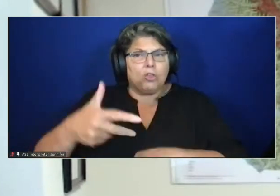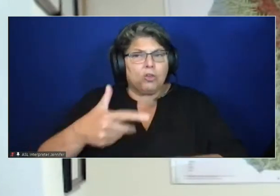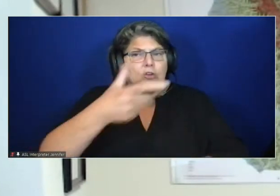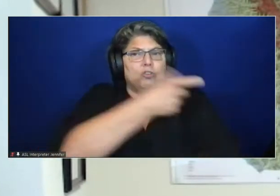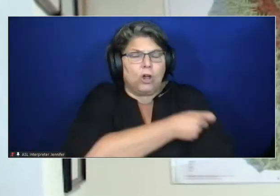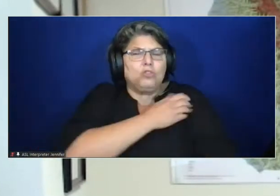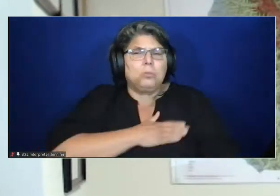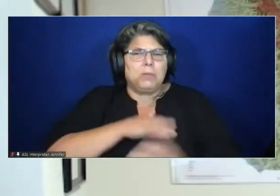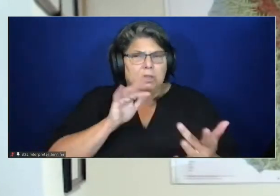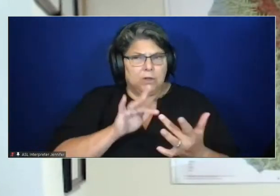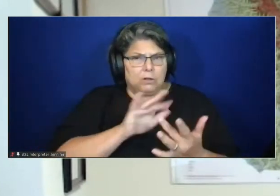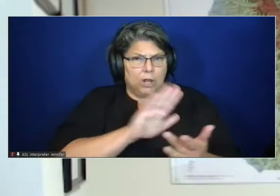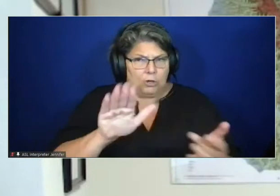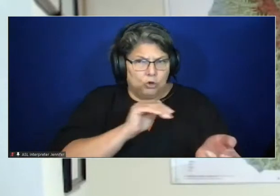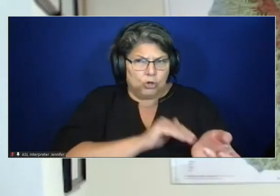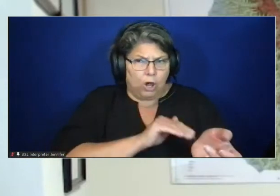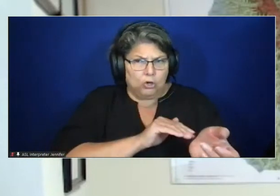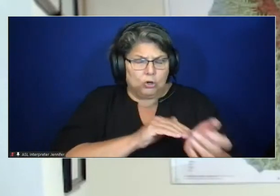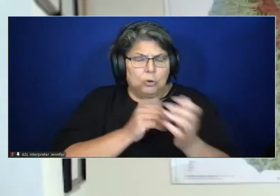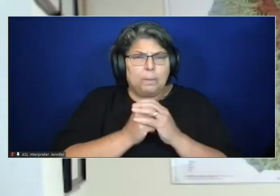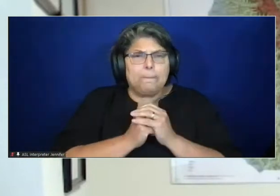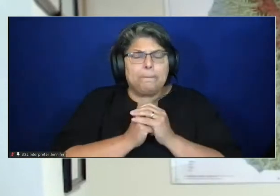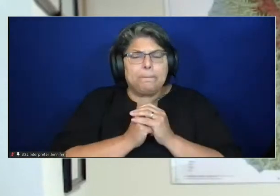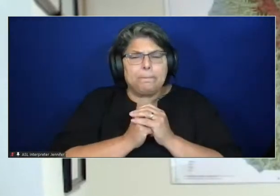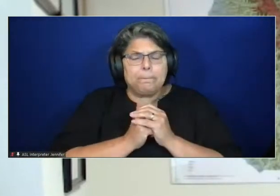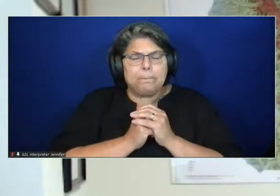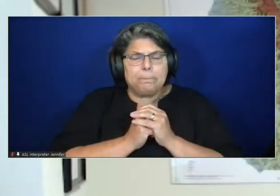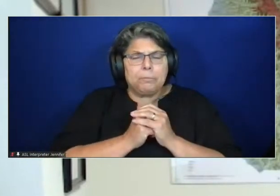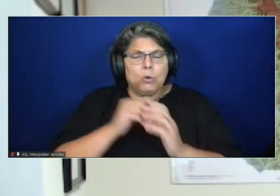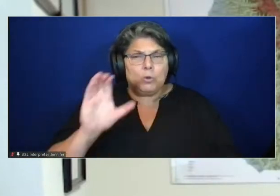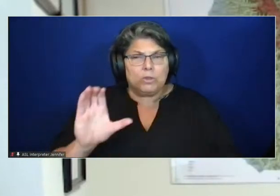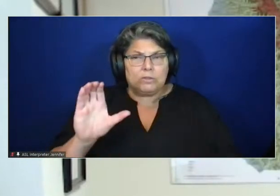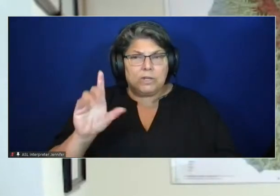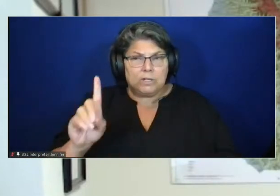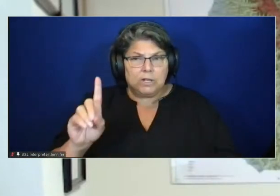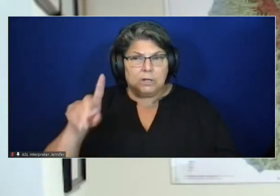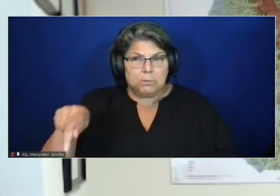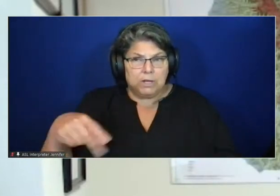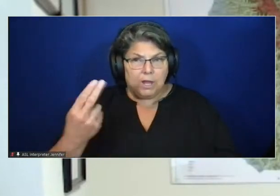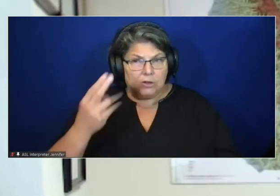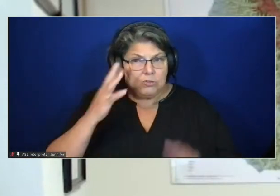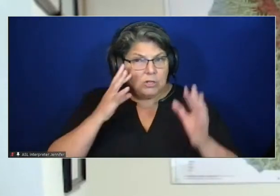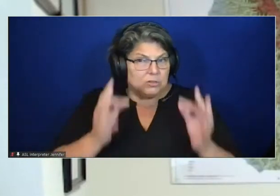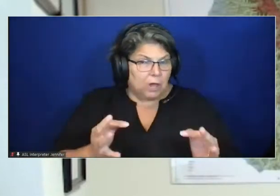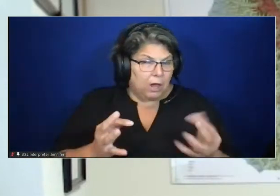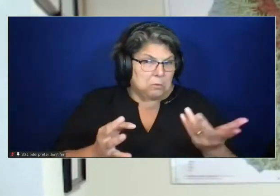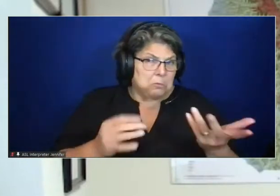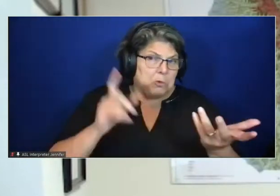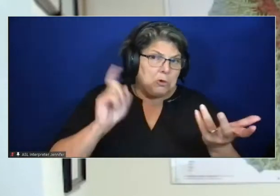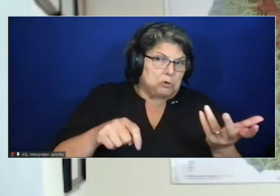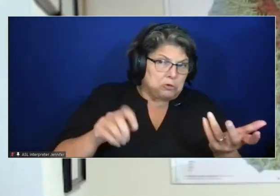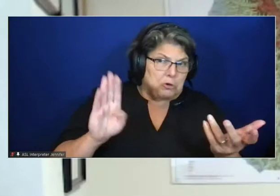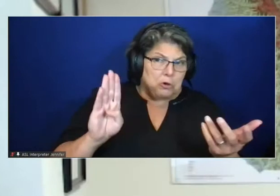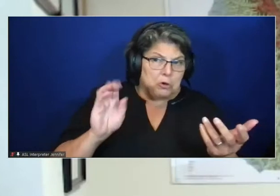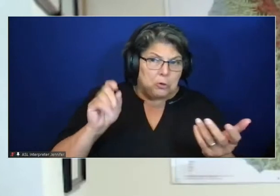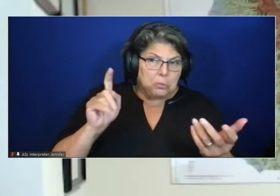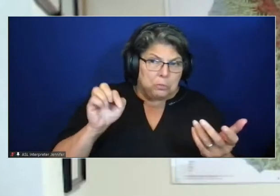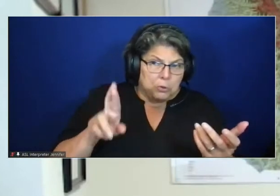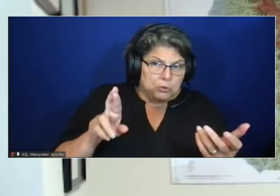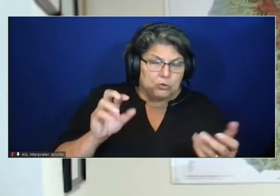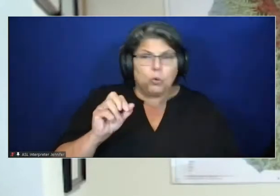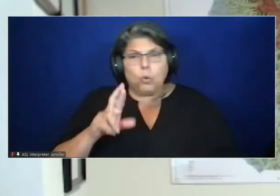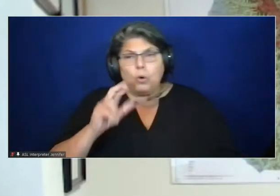provider. When the CDPH decides on boosters, you will probably be eligible if you have had